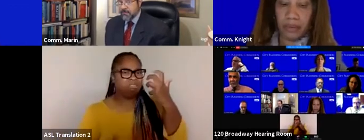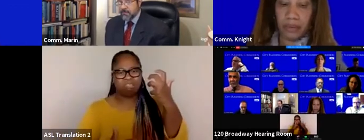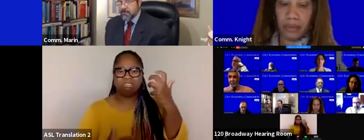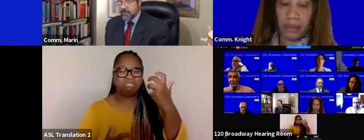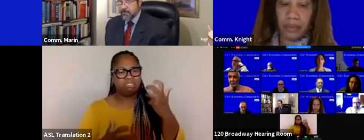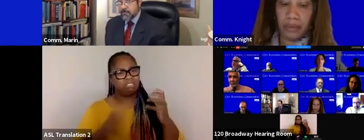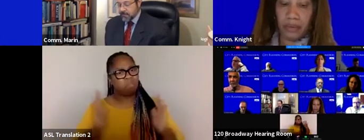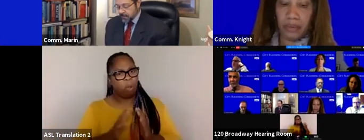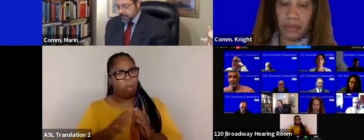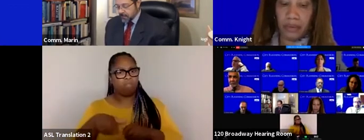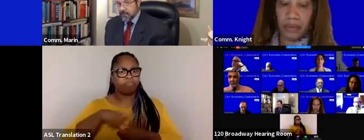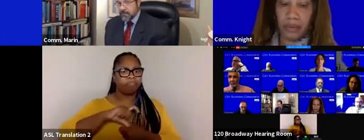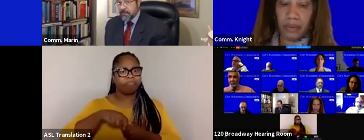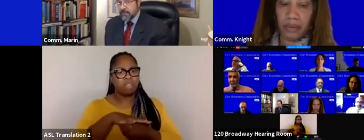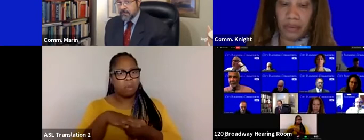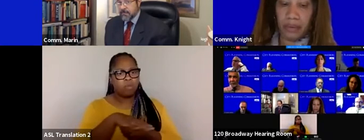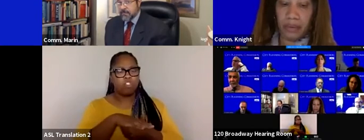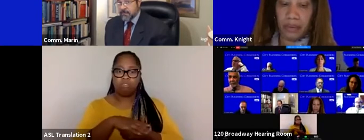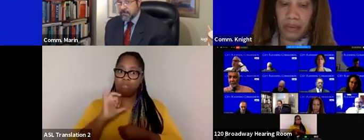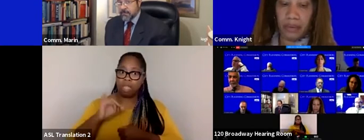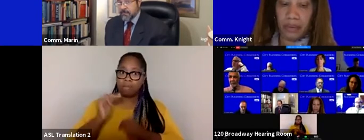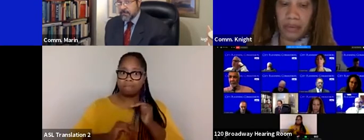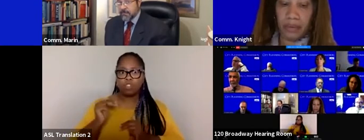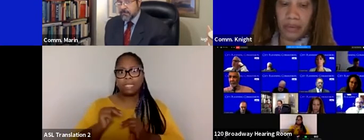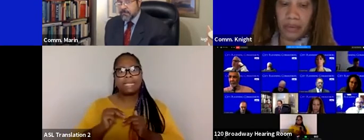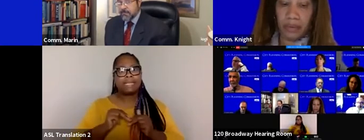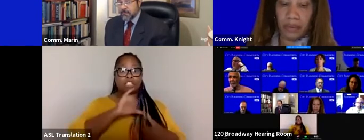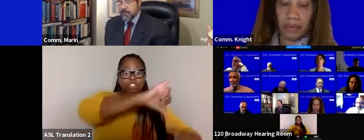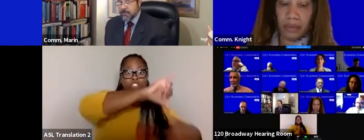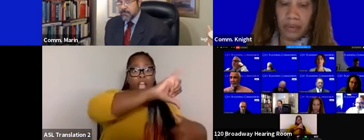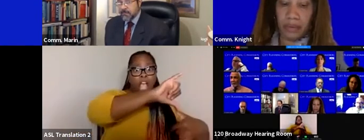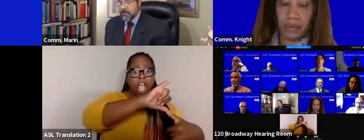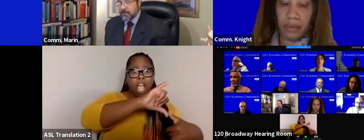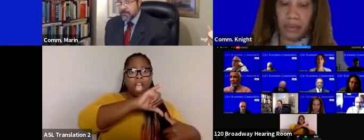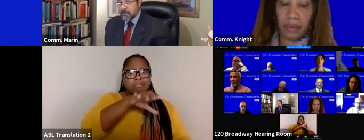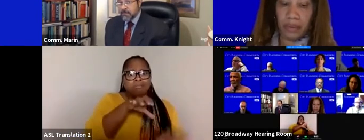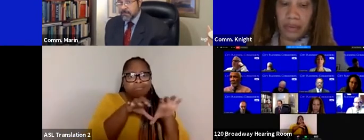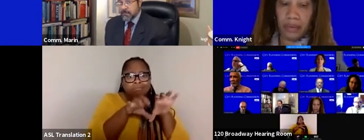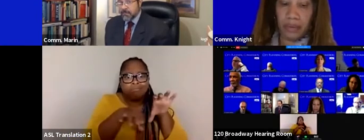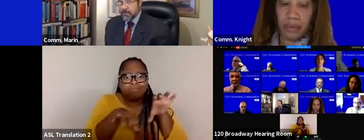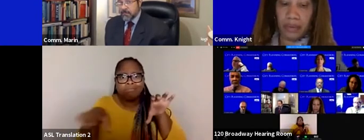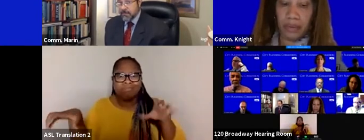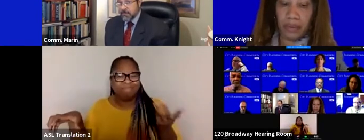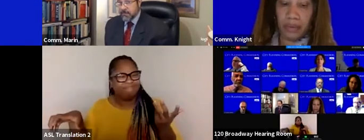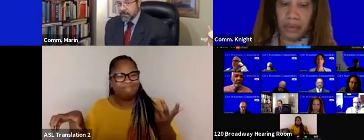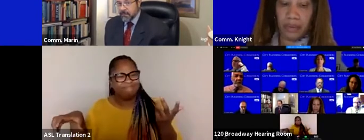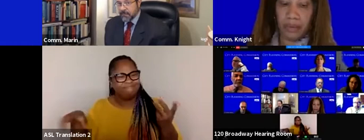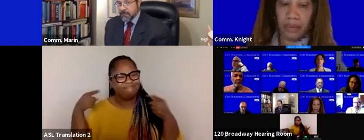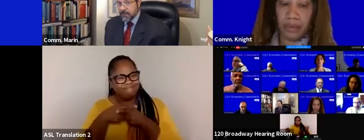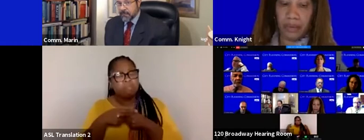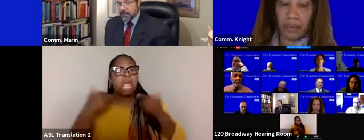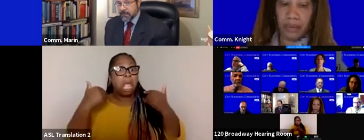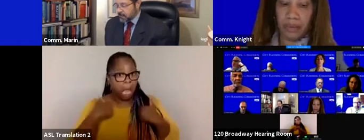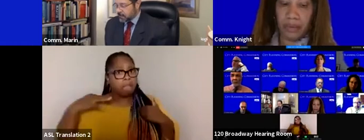of our neighborhood and the height of the buildings in the neighborhood, regardless of all of the other benefits which are here. I agree that